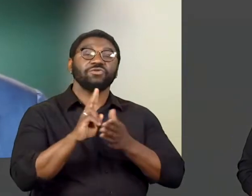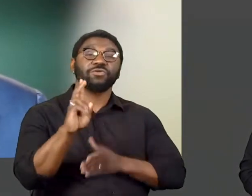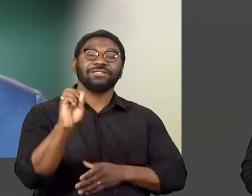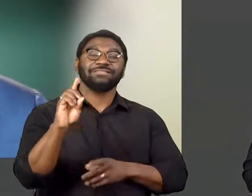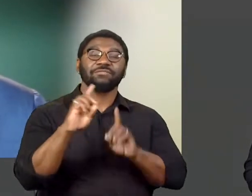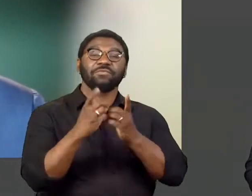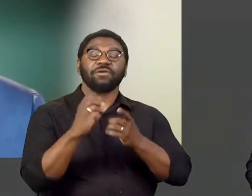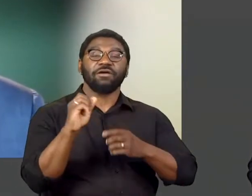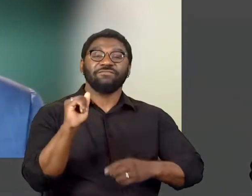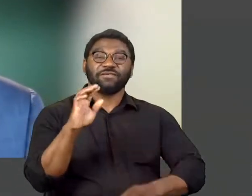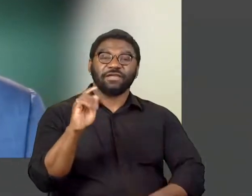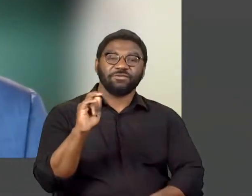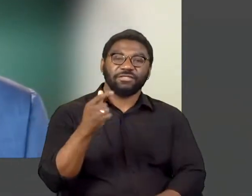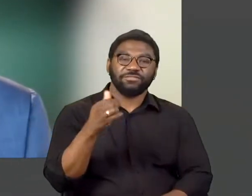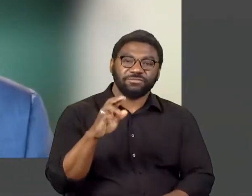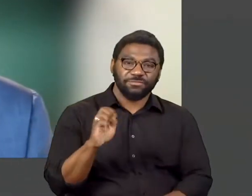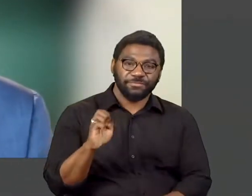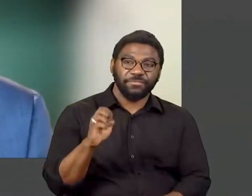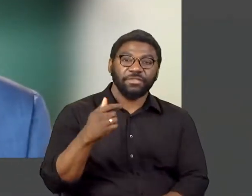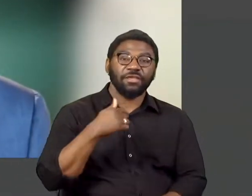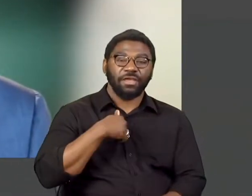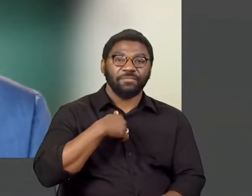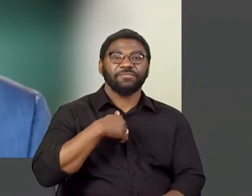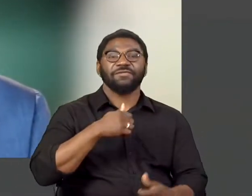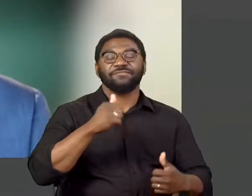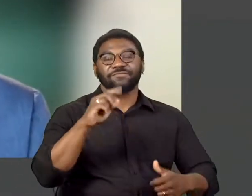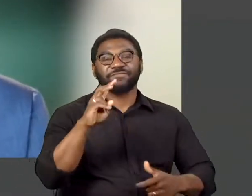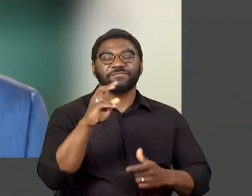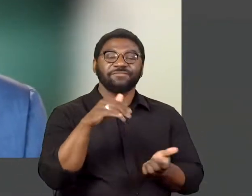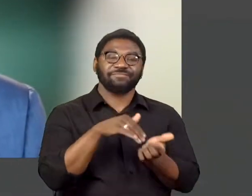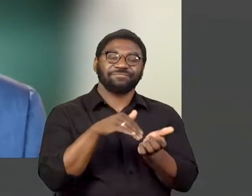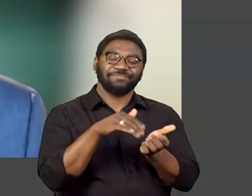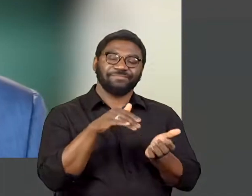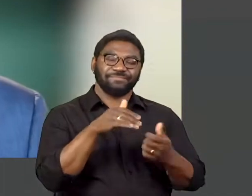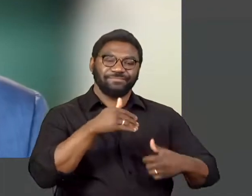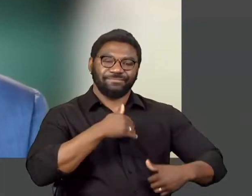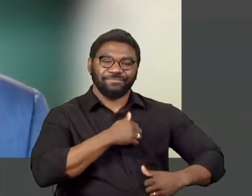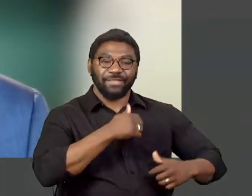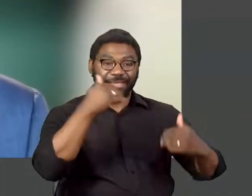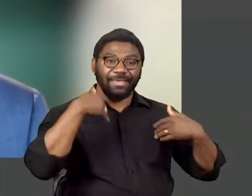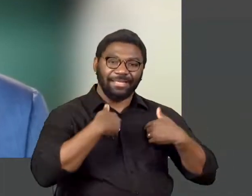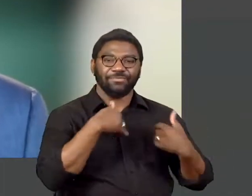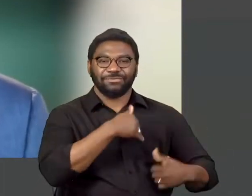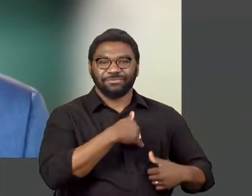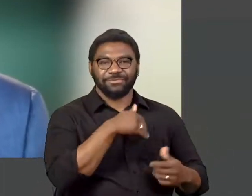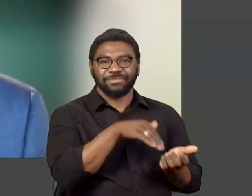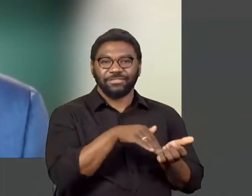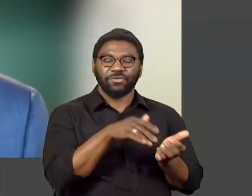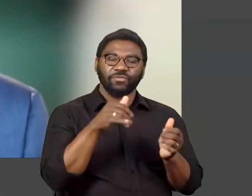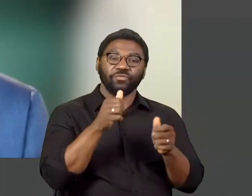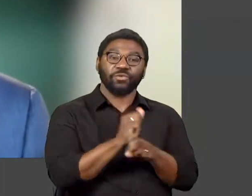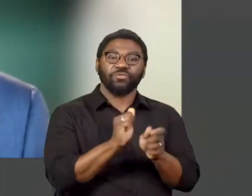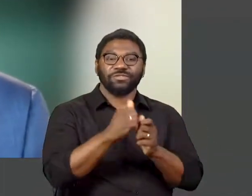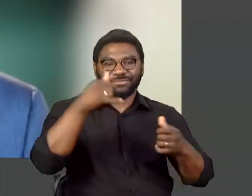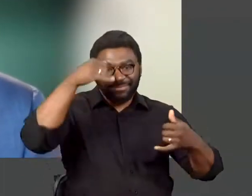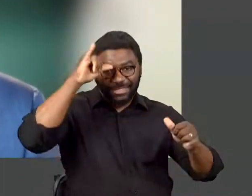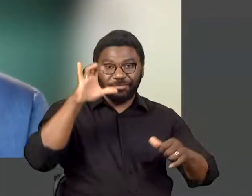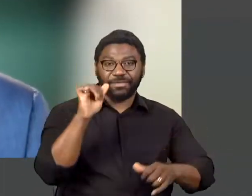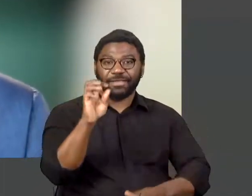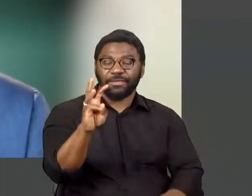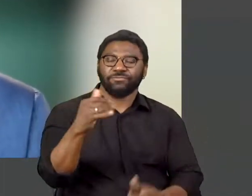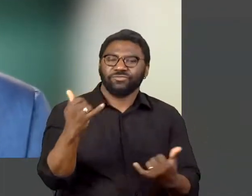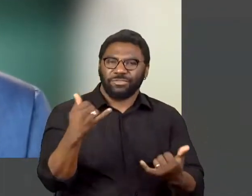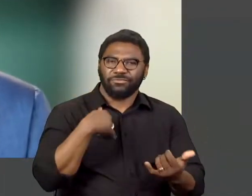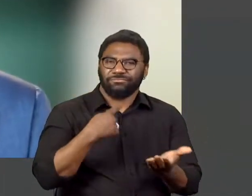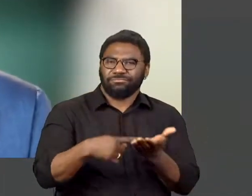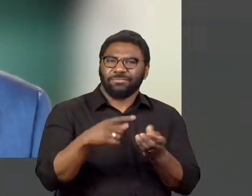large animal veterinarian with experience working with dairy cows. Today, I'm going to tell you a little bit about highly pathogenic avian